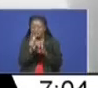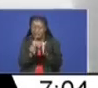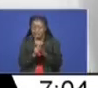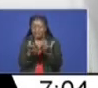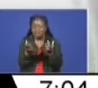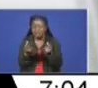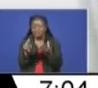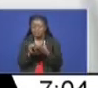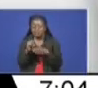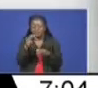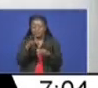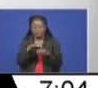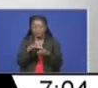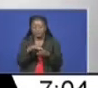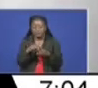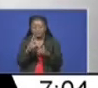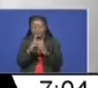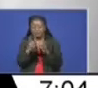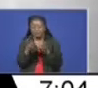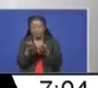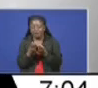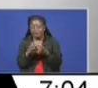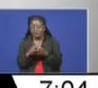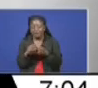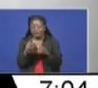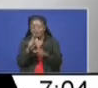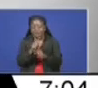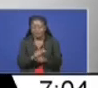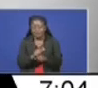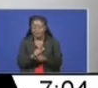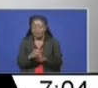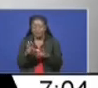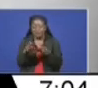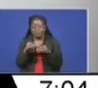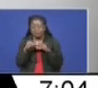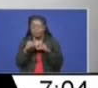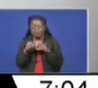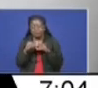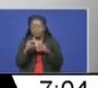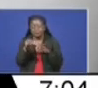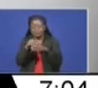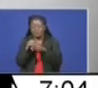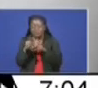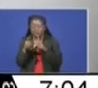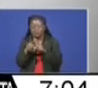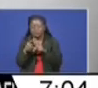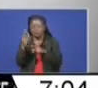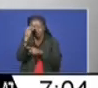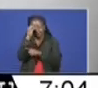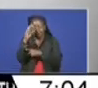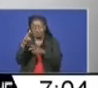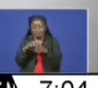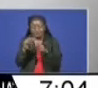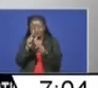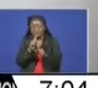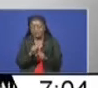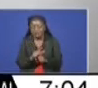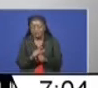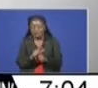of Labor, that the poll belongs to the Minister of Labor. The Minister of Labor will give the Department of